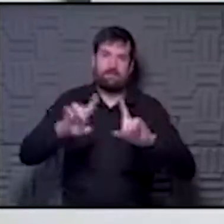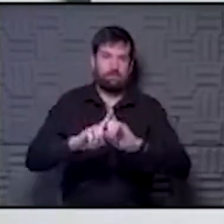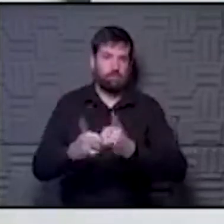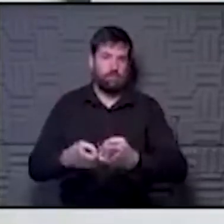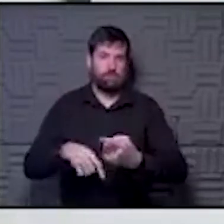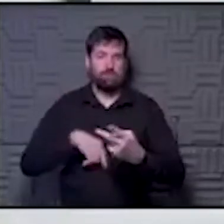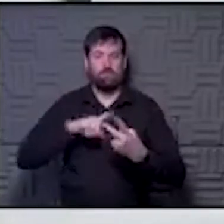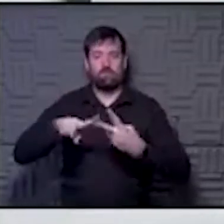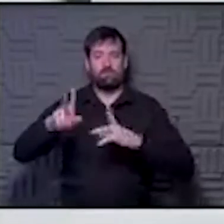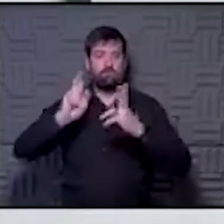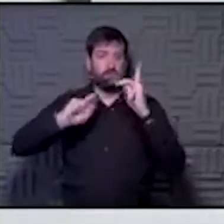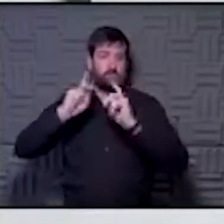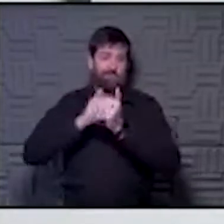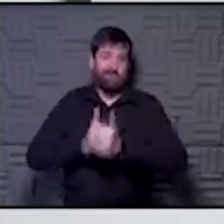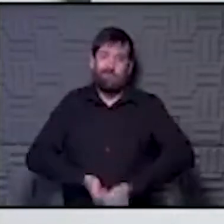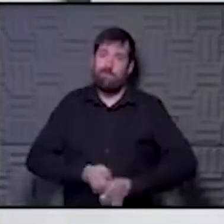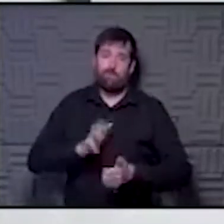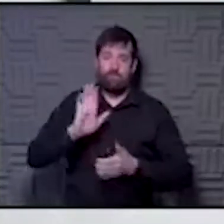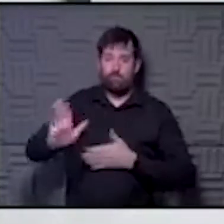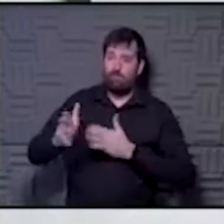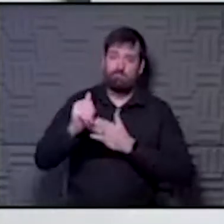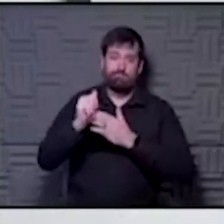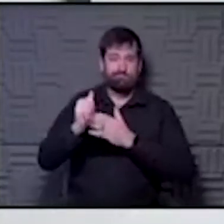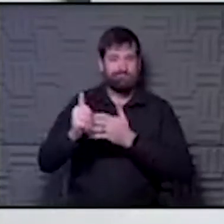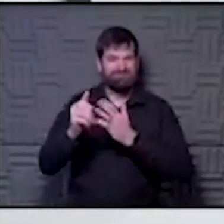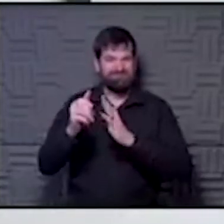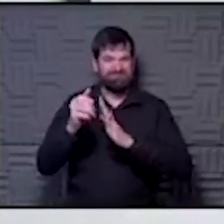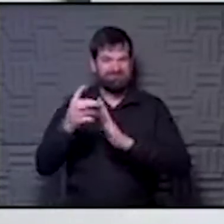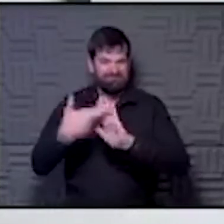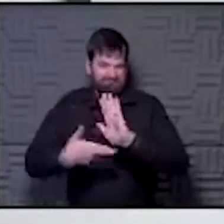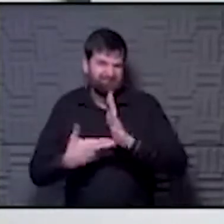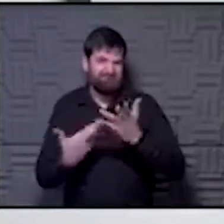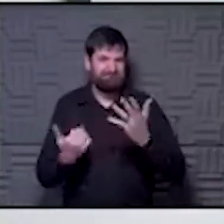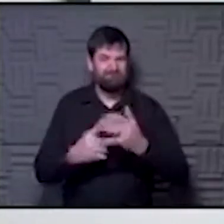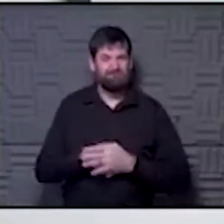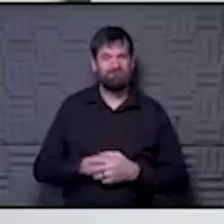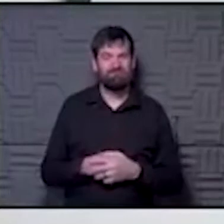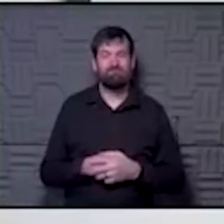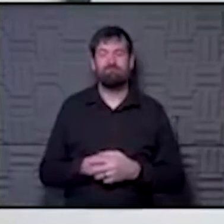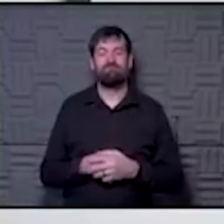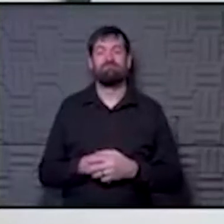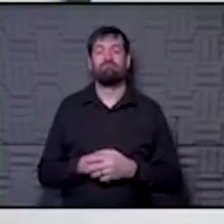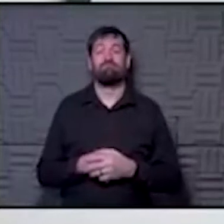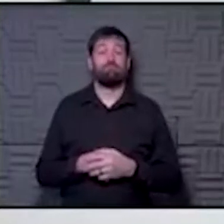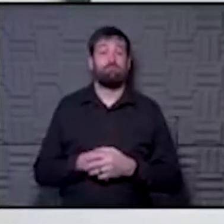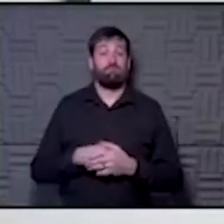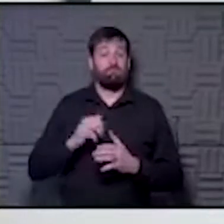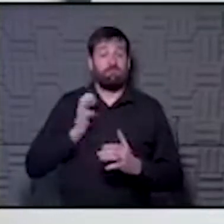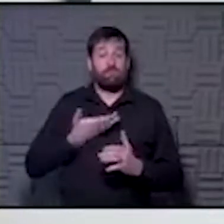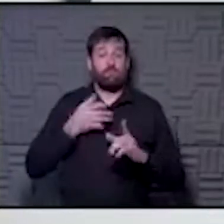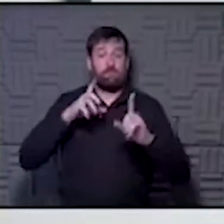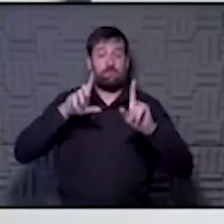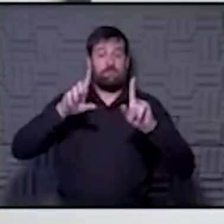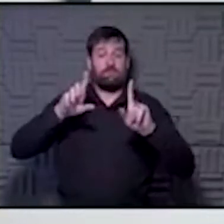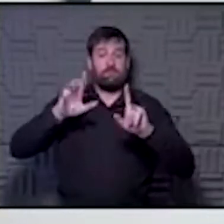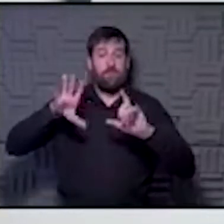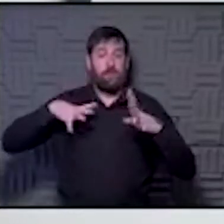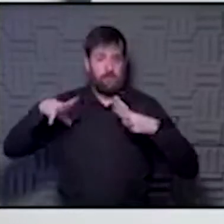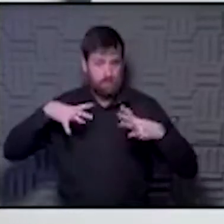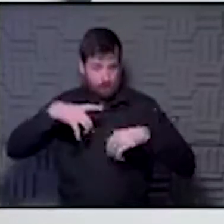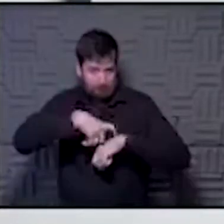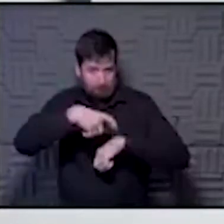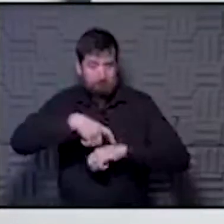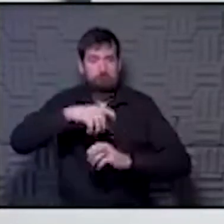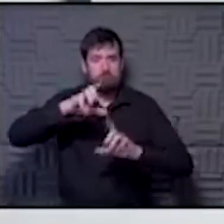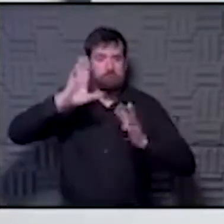people following the guidelines as you just described. So going into the holiday, our testing was down a little bit.